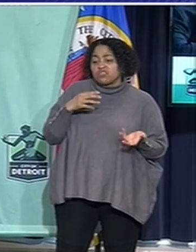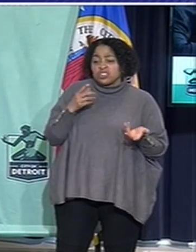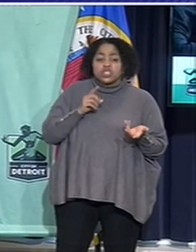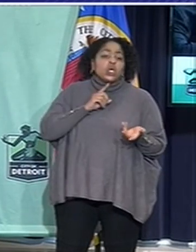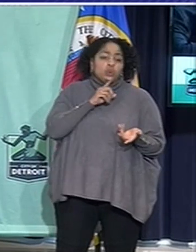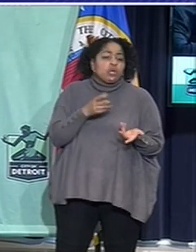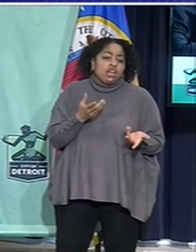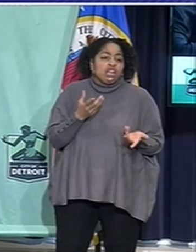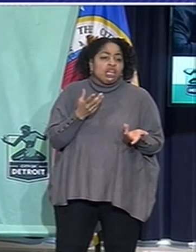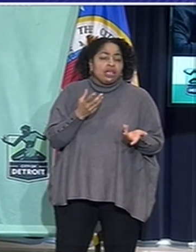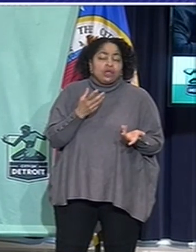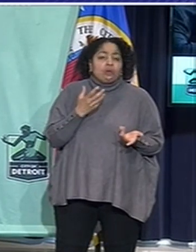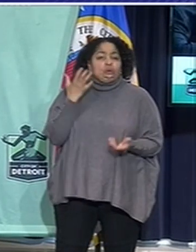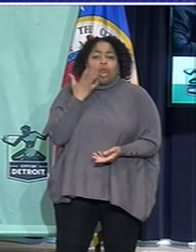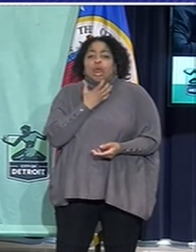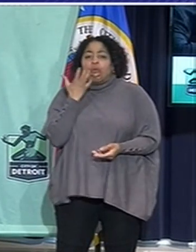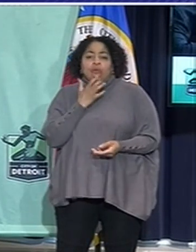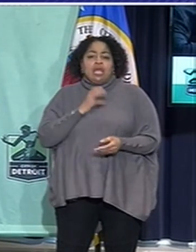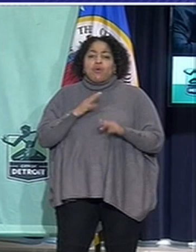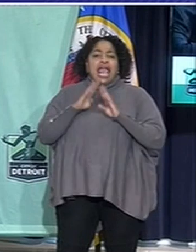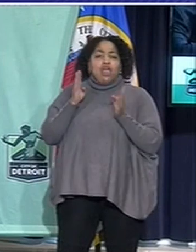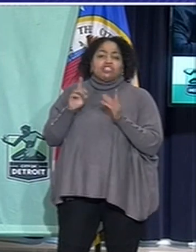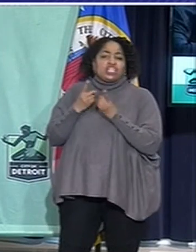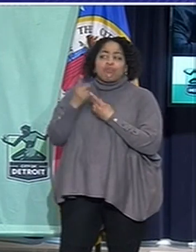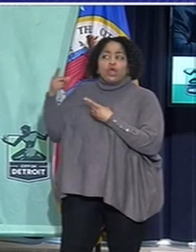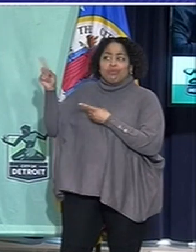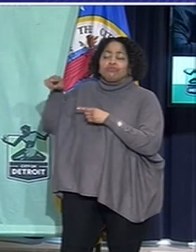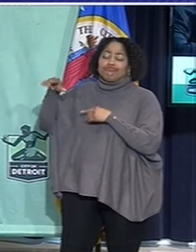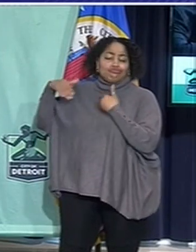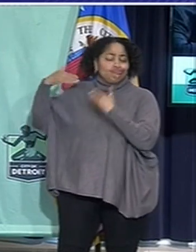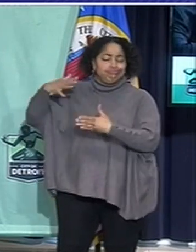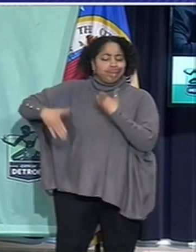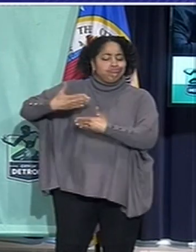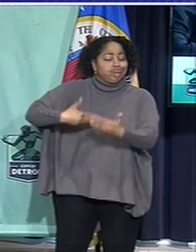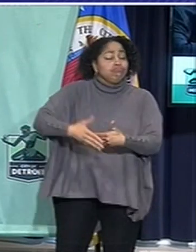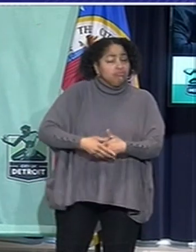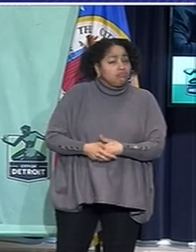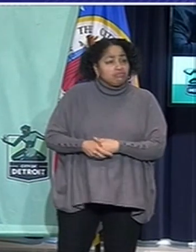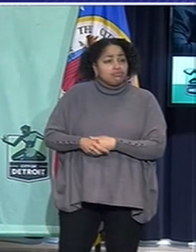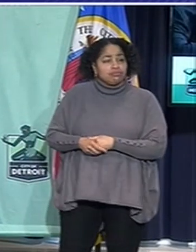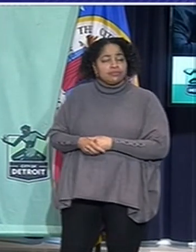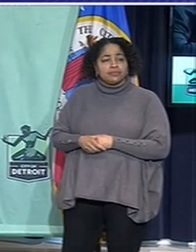it was really a remarkable effort by our housing department.